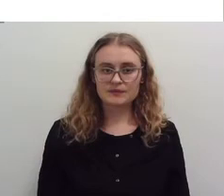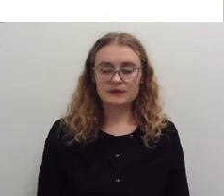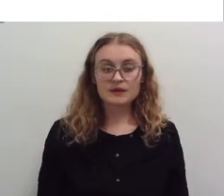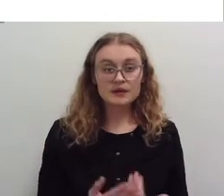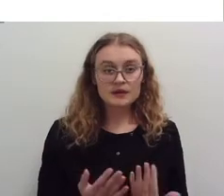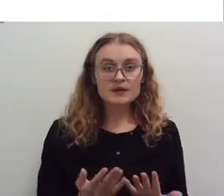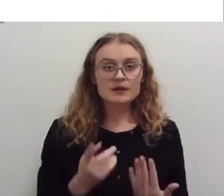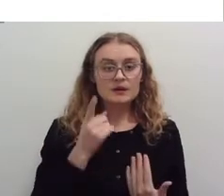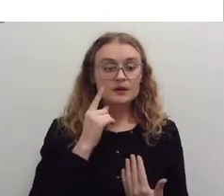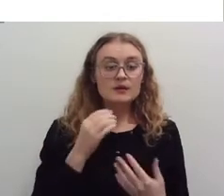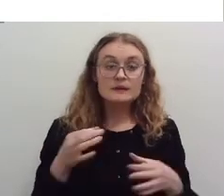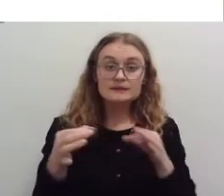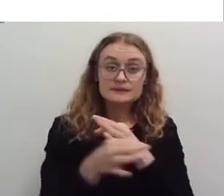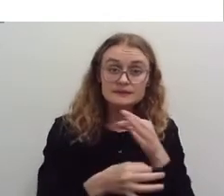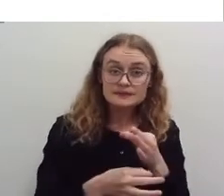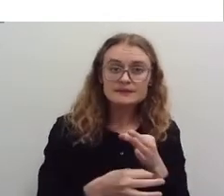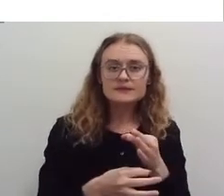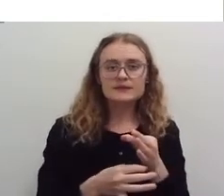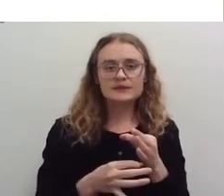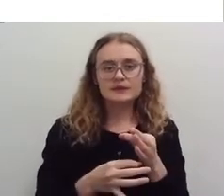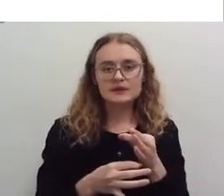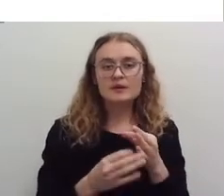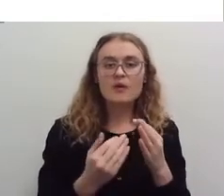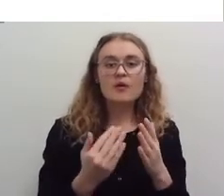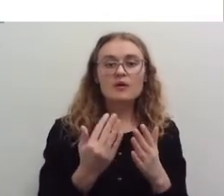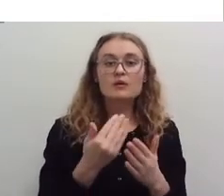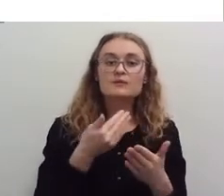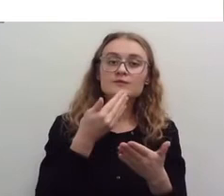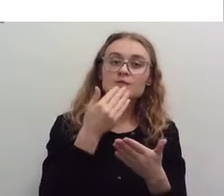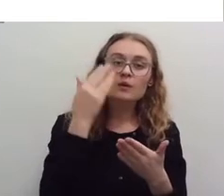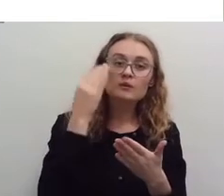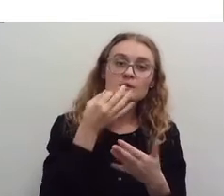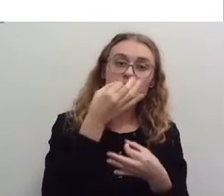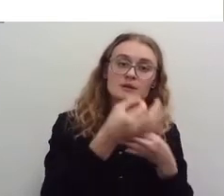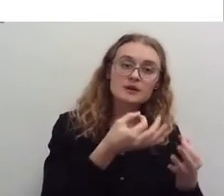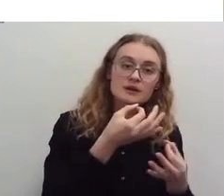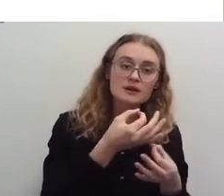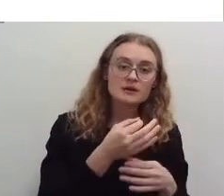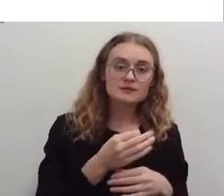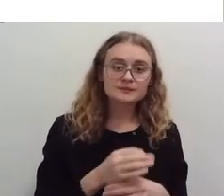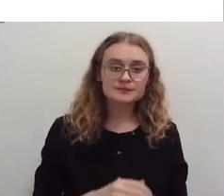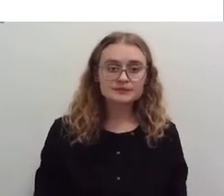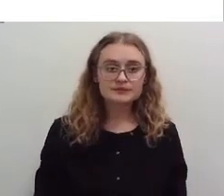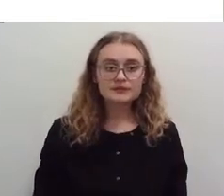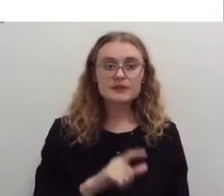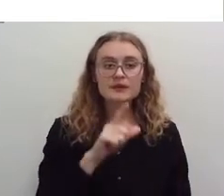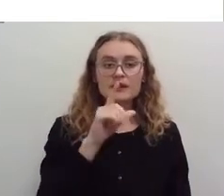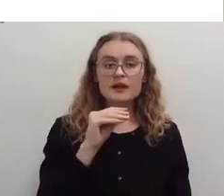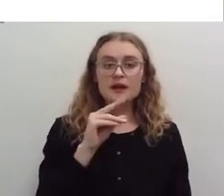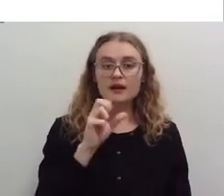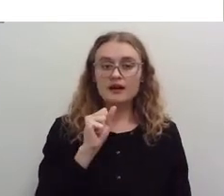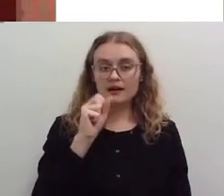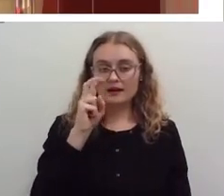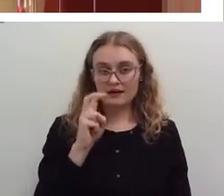discussion. So I would like to ask Leah to start with your presentation,